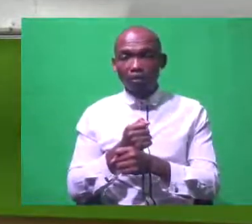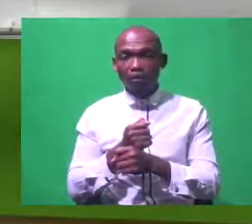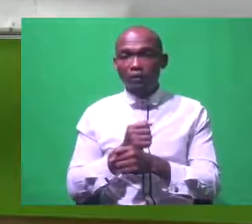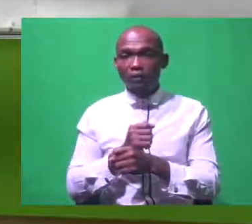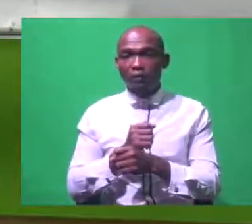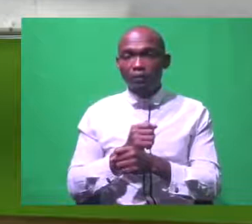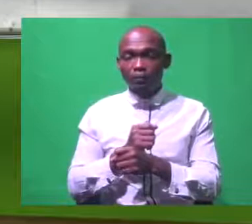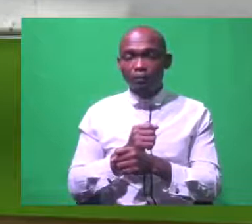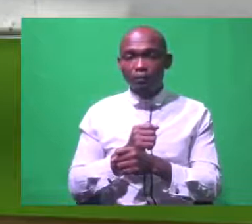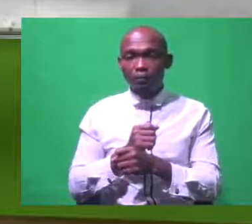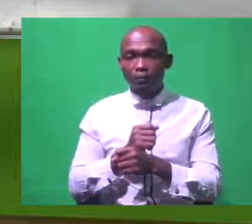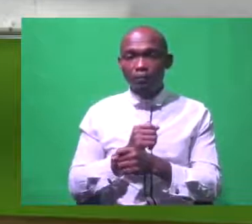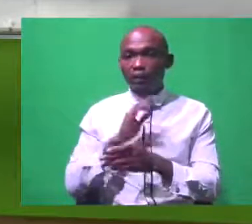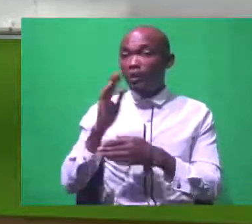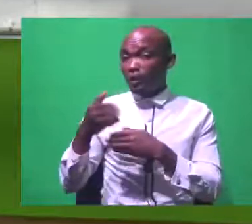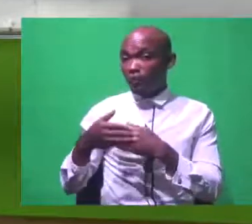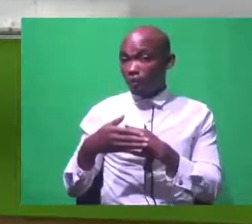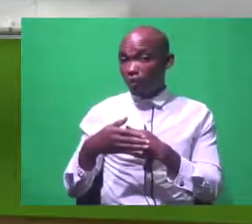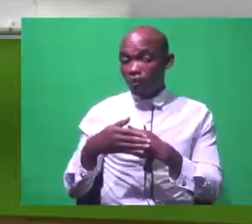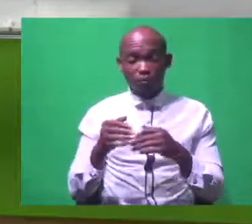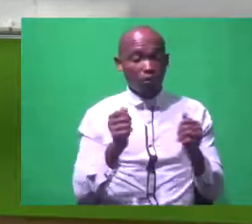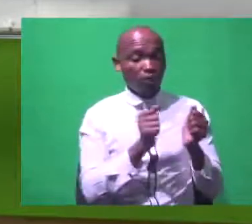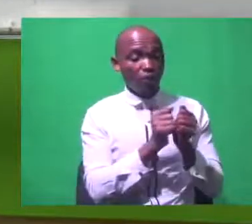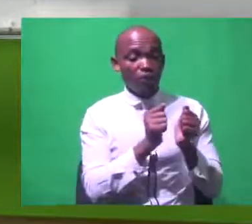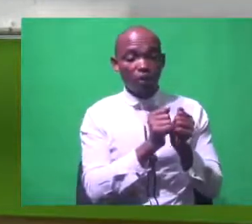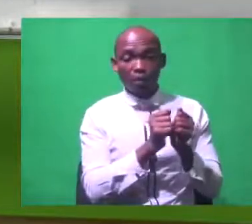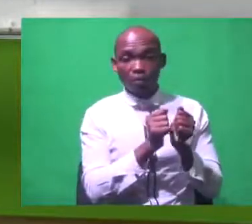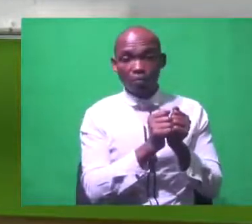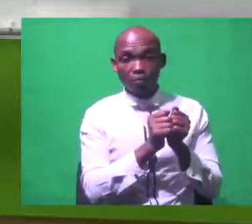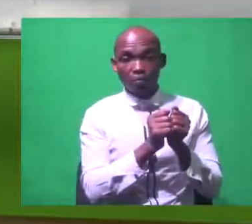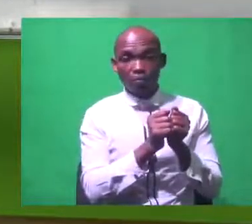refers to the thing